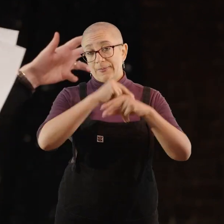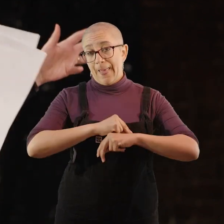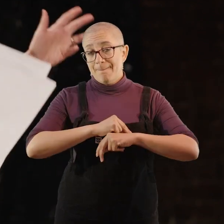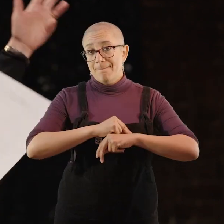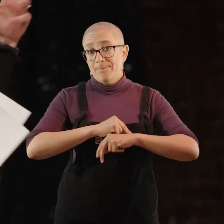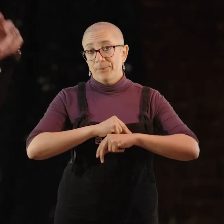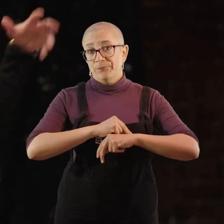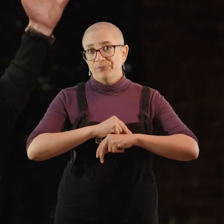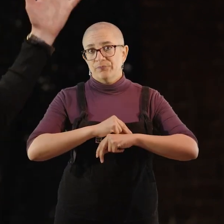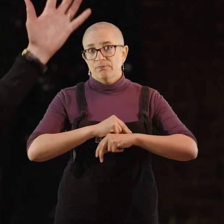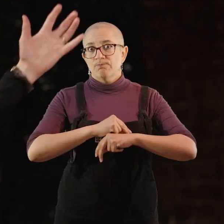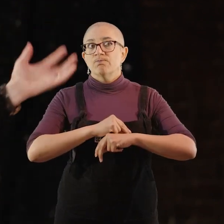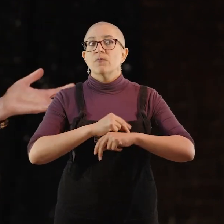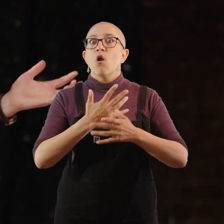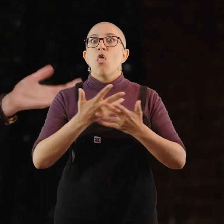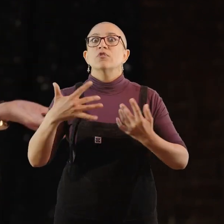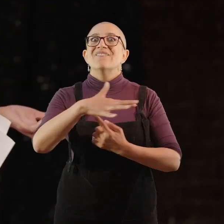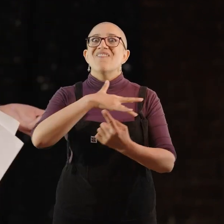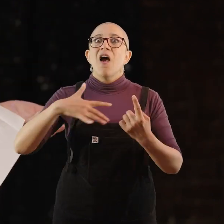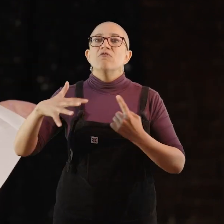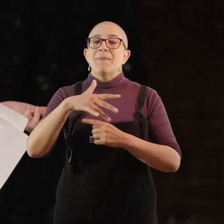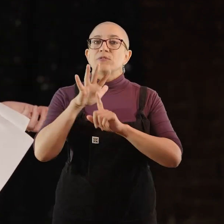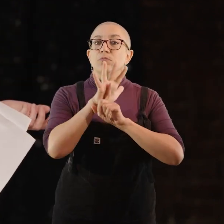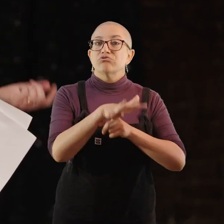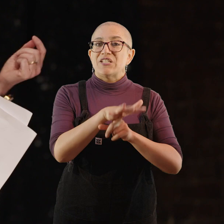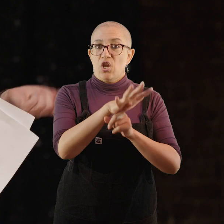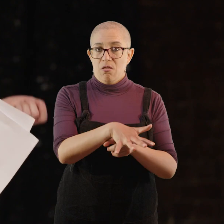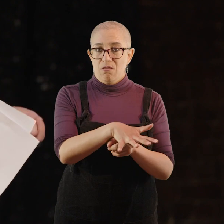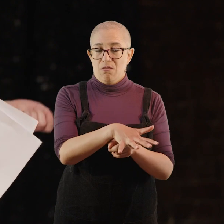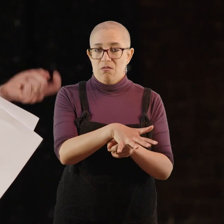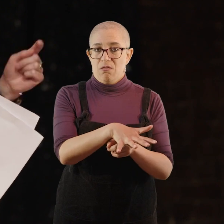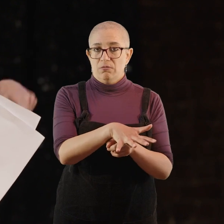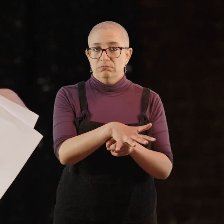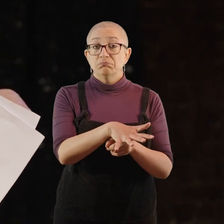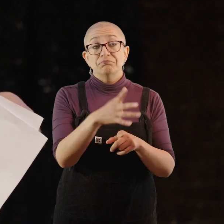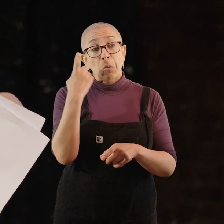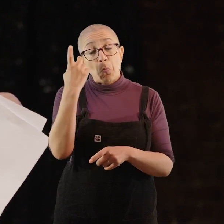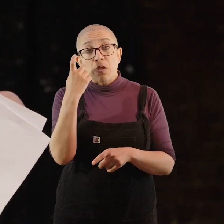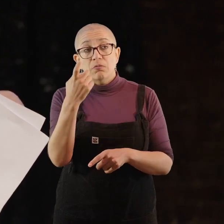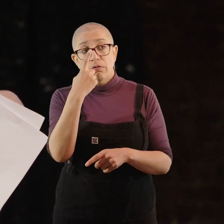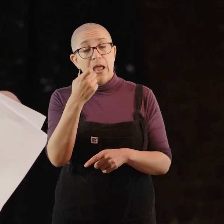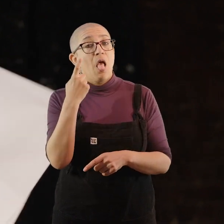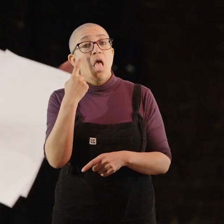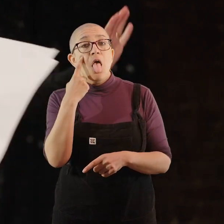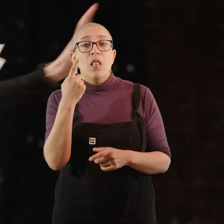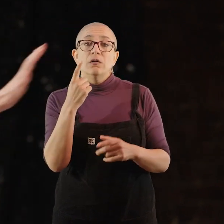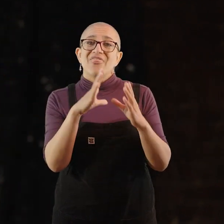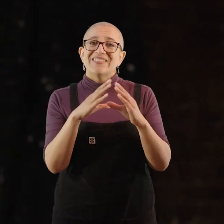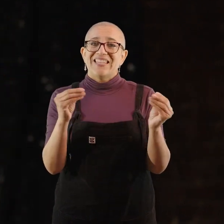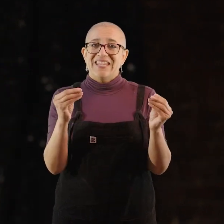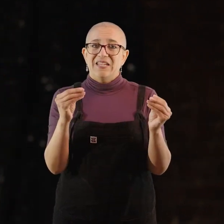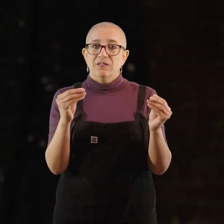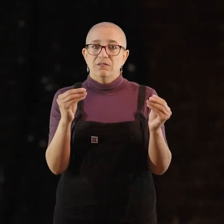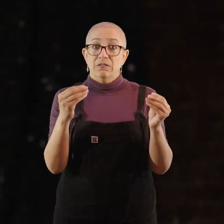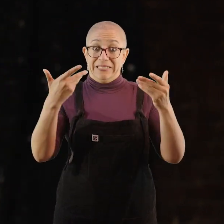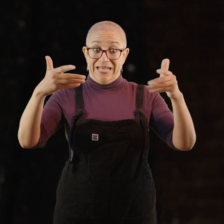of pressures, environmental pressures around that. And I wondered if we could have a look at the scene, getting rid of some of those